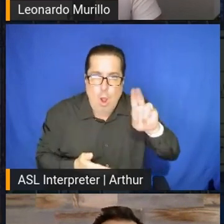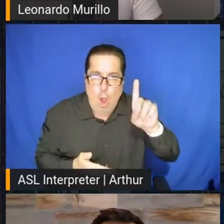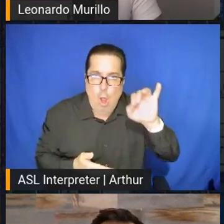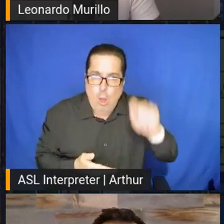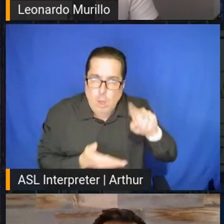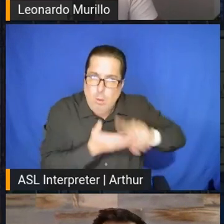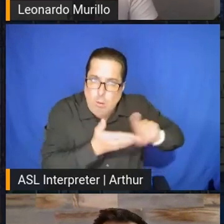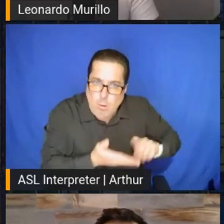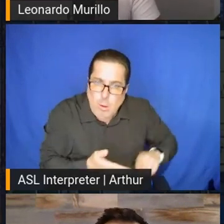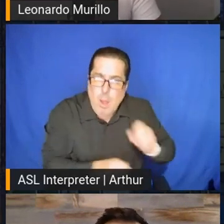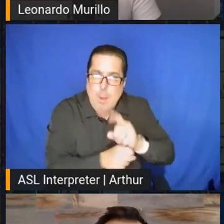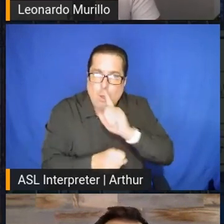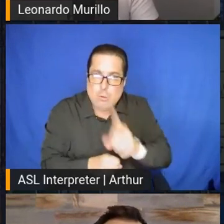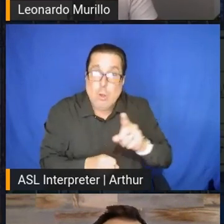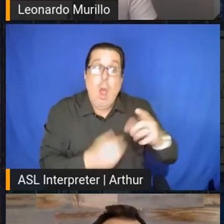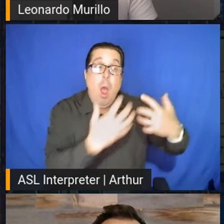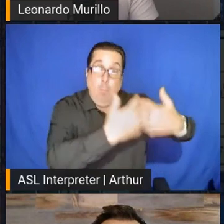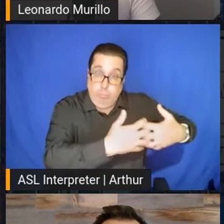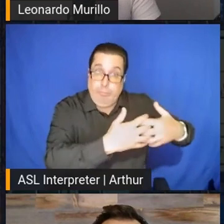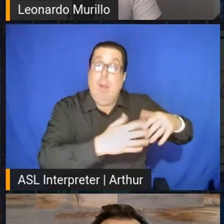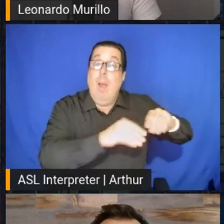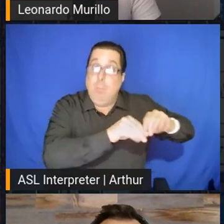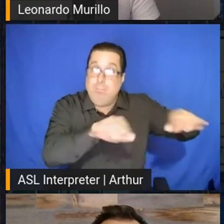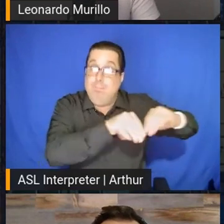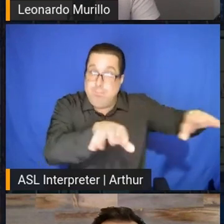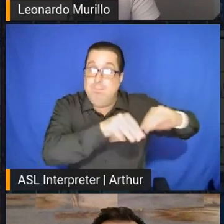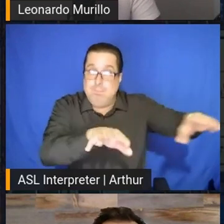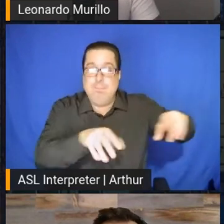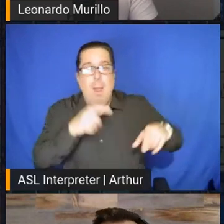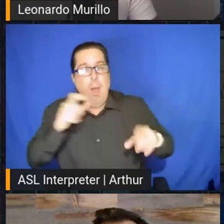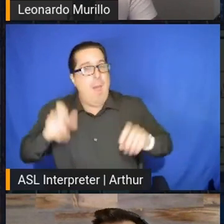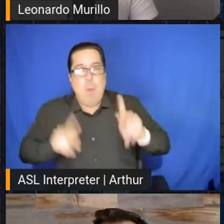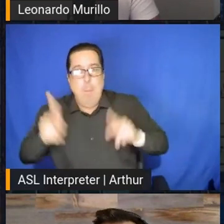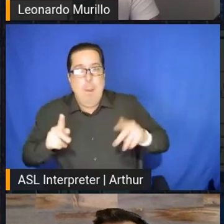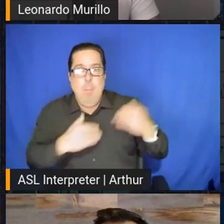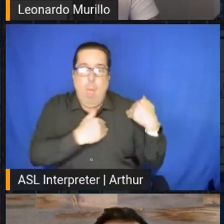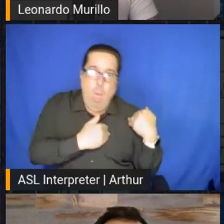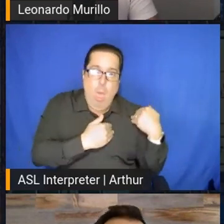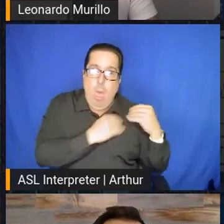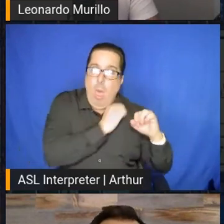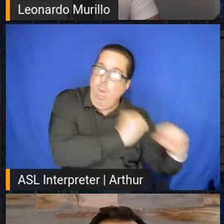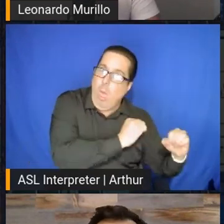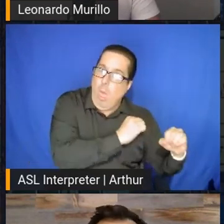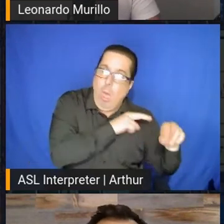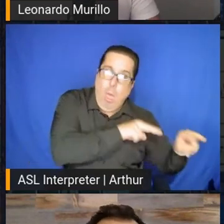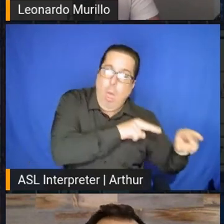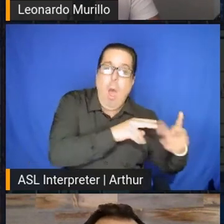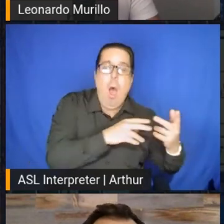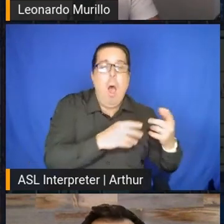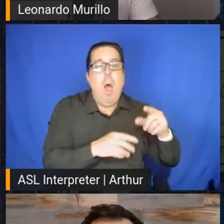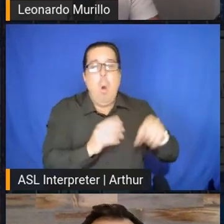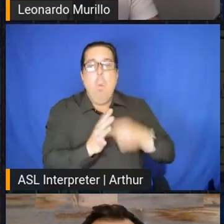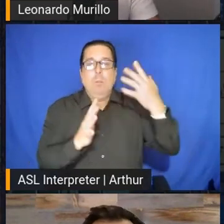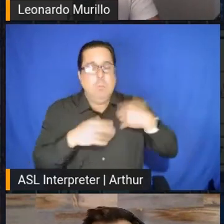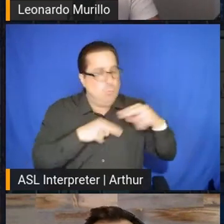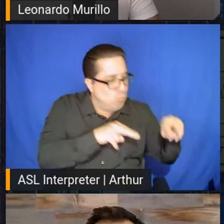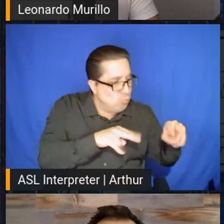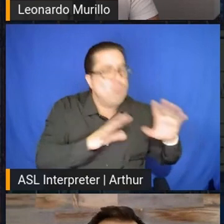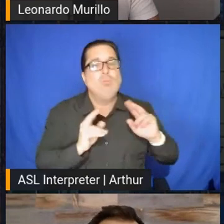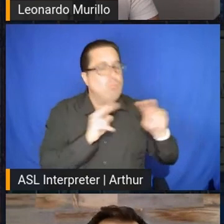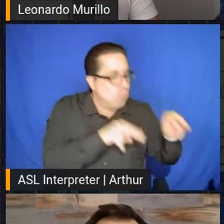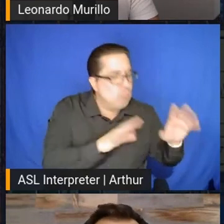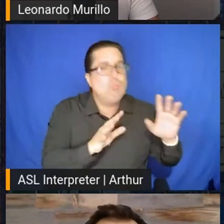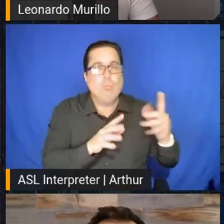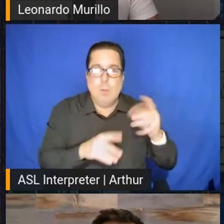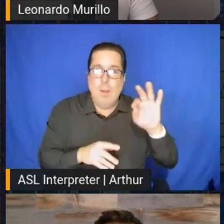process as part of that full life cycle. And that's amazing because like people know how to deal with files on a computer. Like that's actually